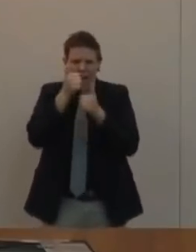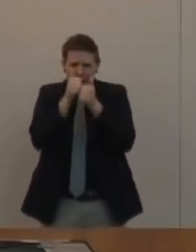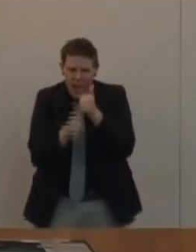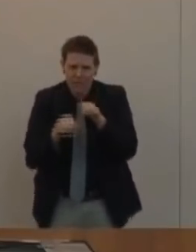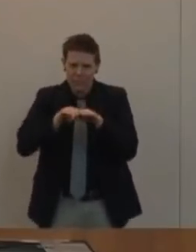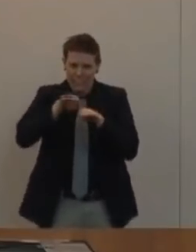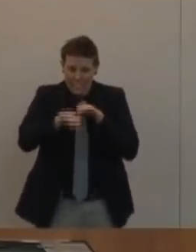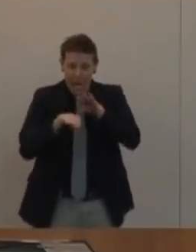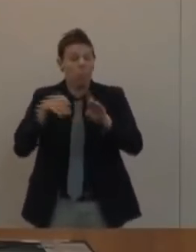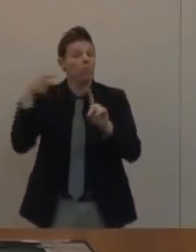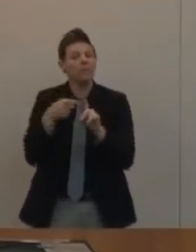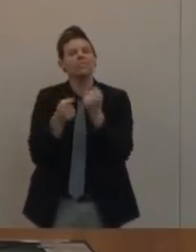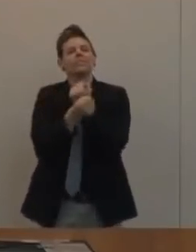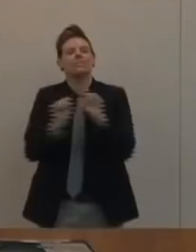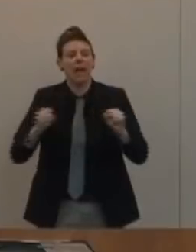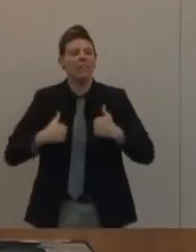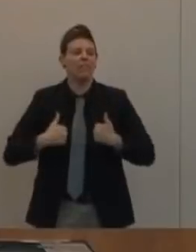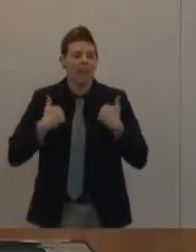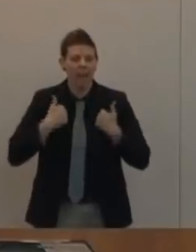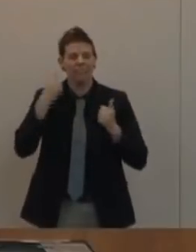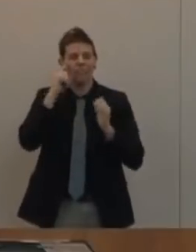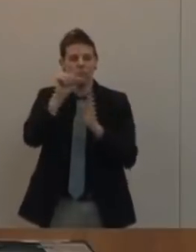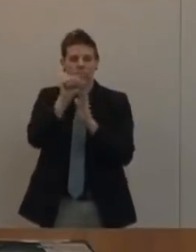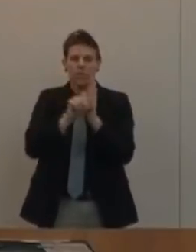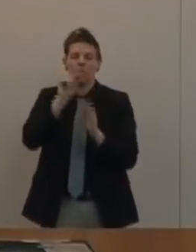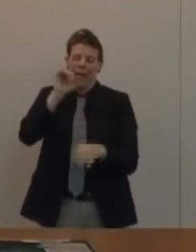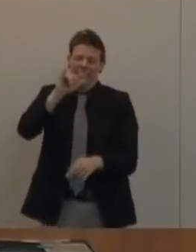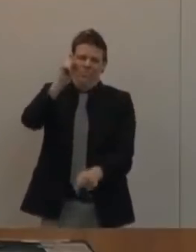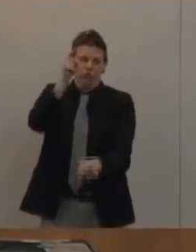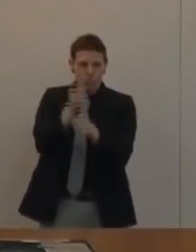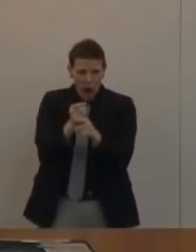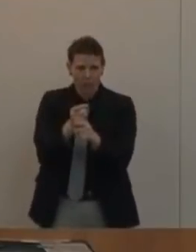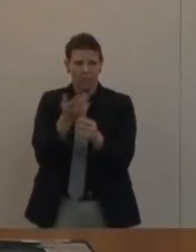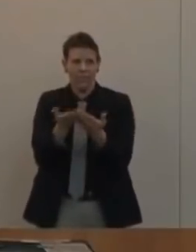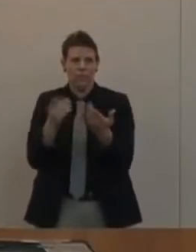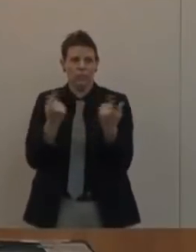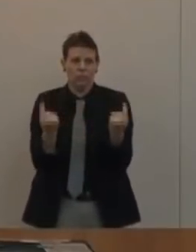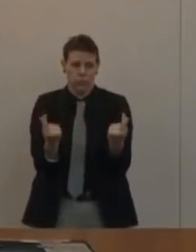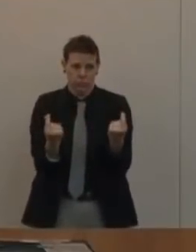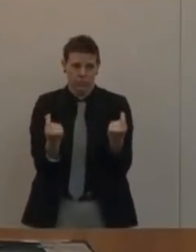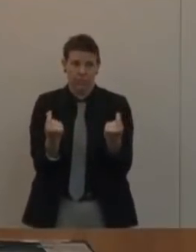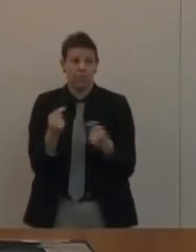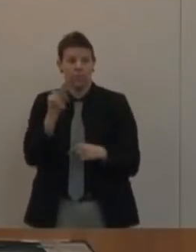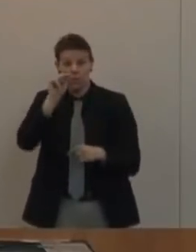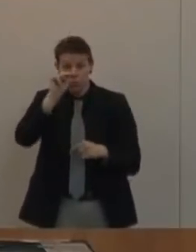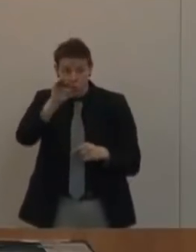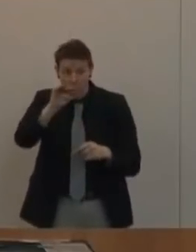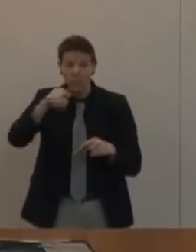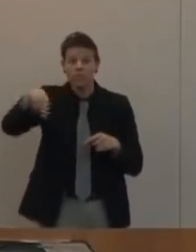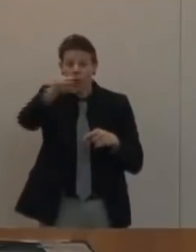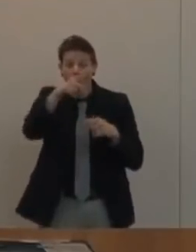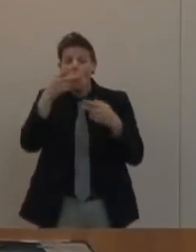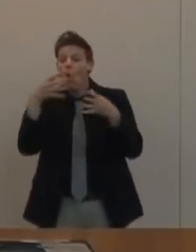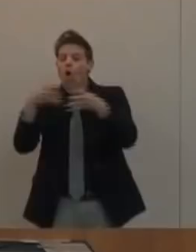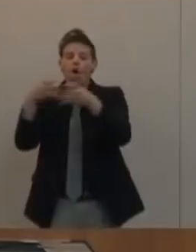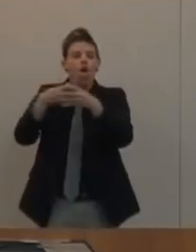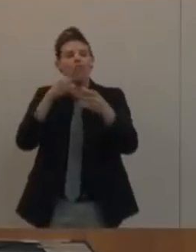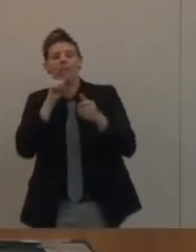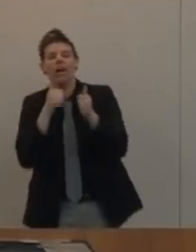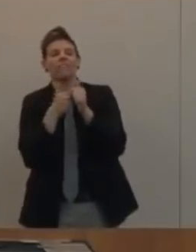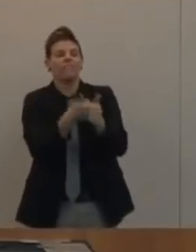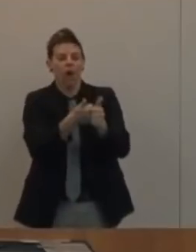this state. It is the right work. And where New Mexicans continue to congregate, we're going to keep looking at ways